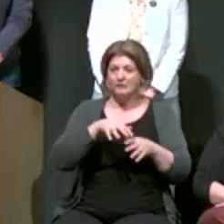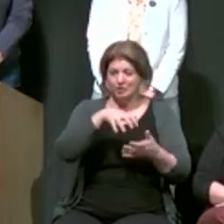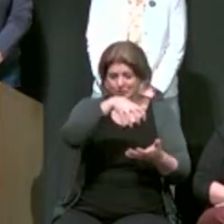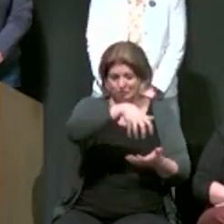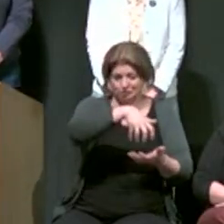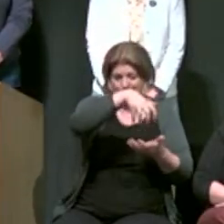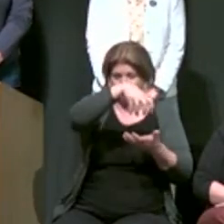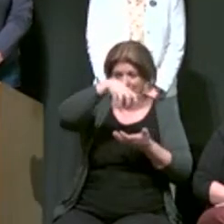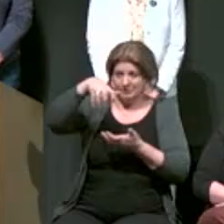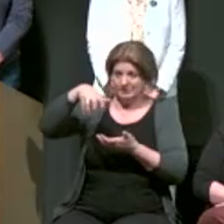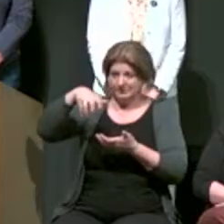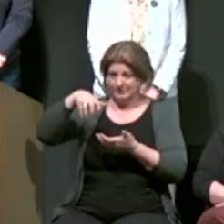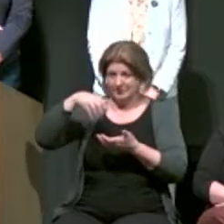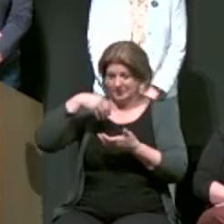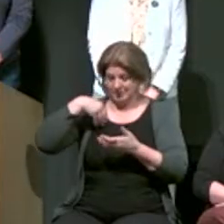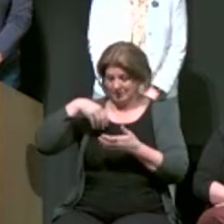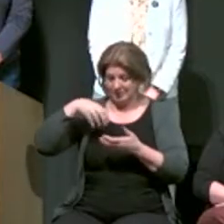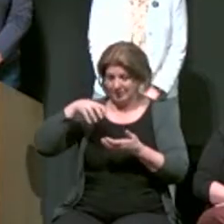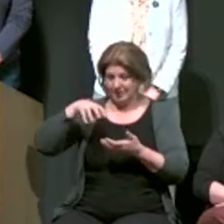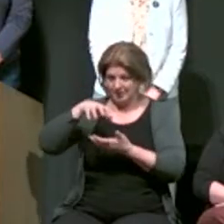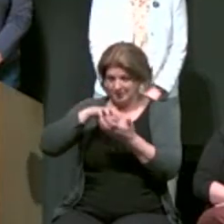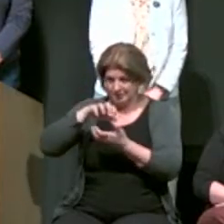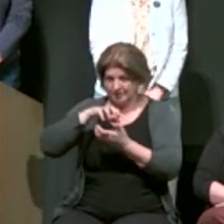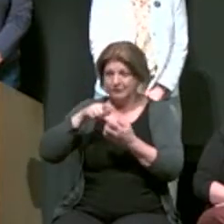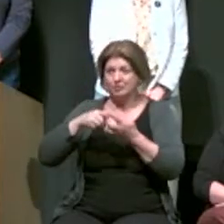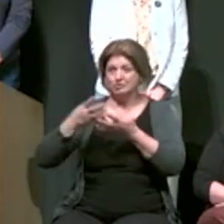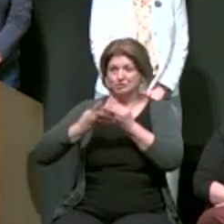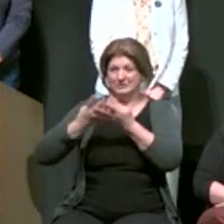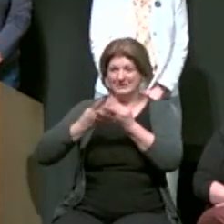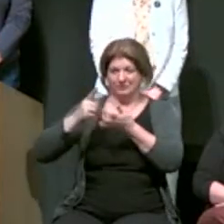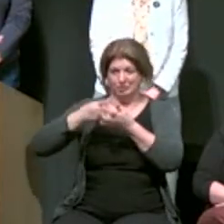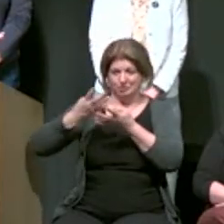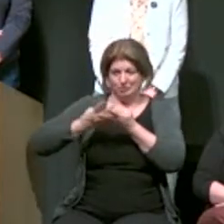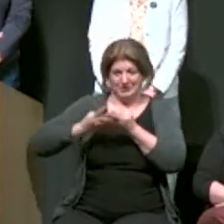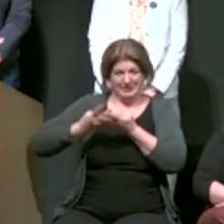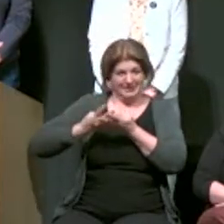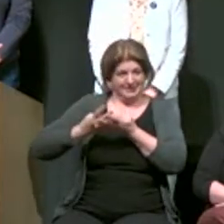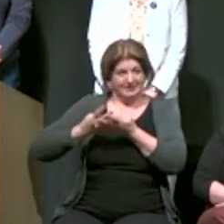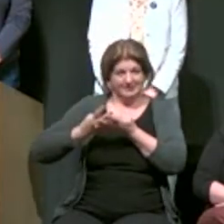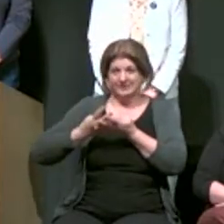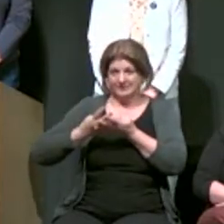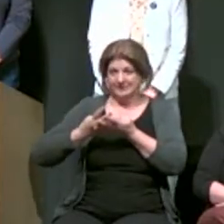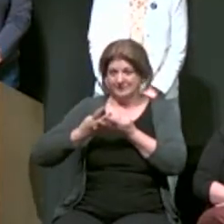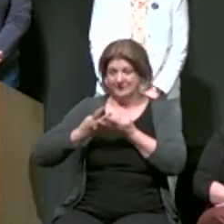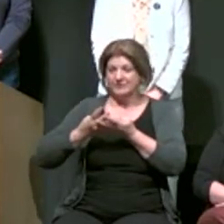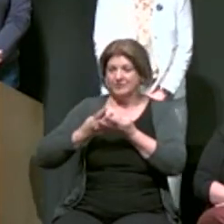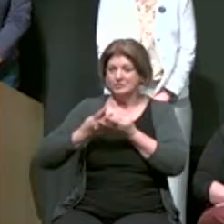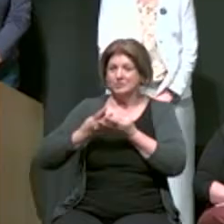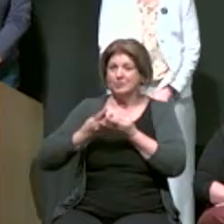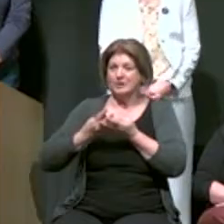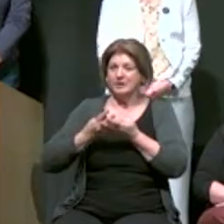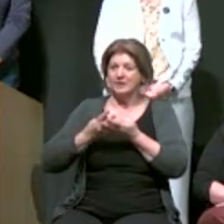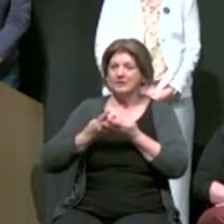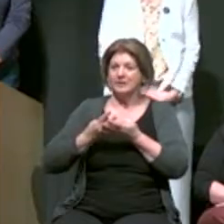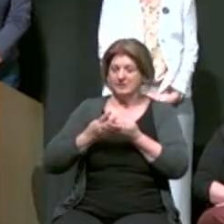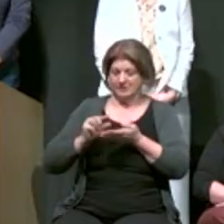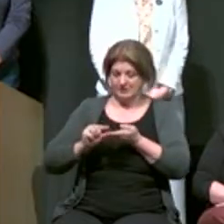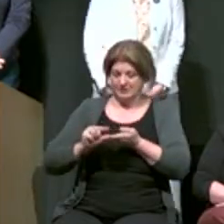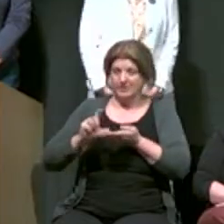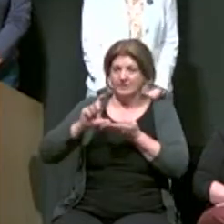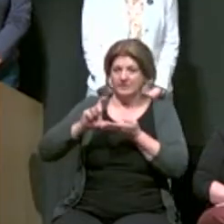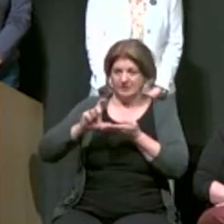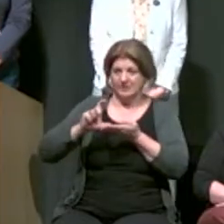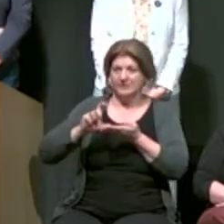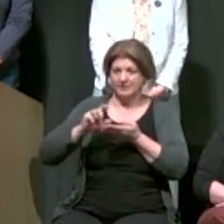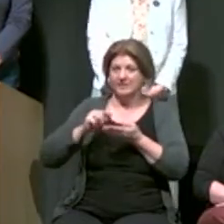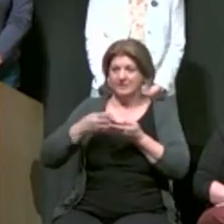and put it into our system, the first thing it hits is a screen. So one of the screens is 1 inch, the other is 3 inch. So